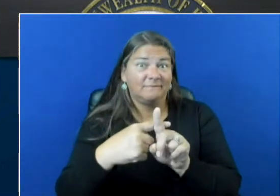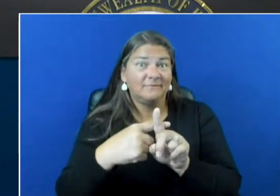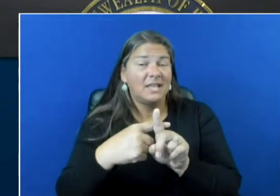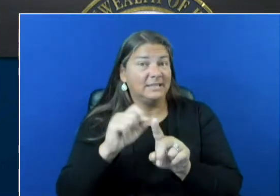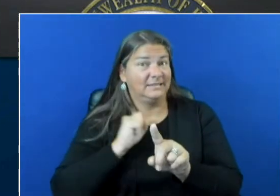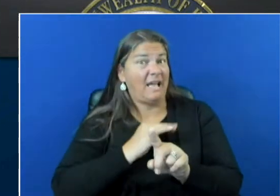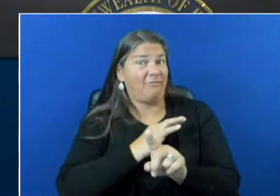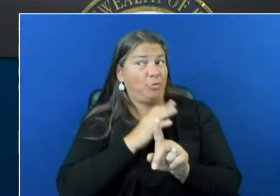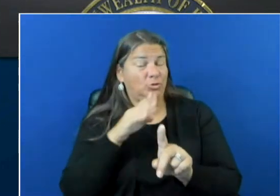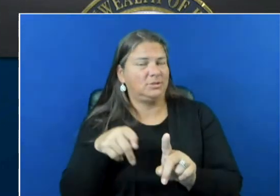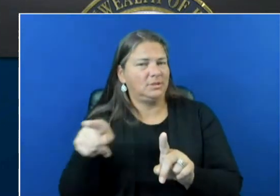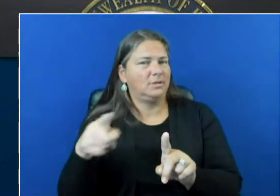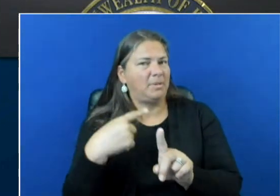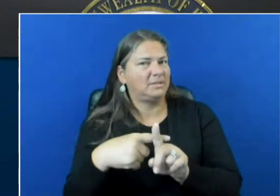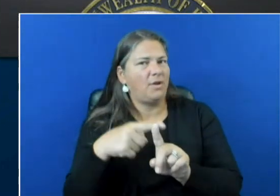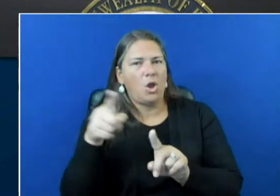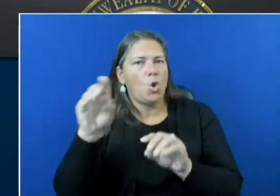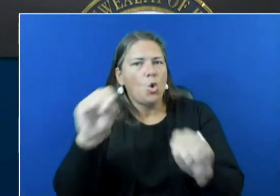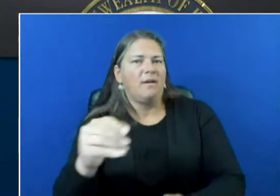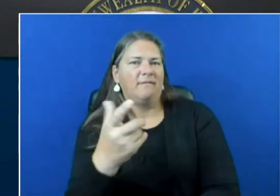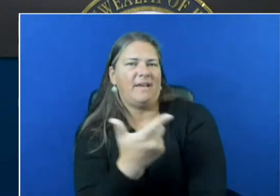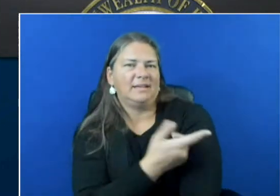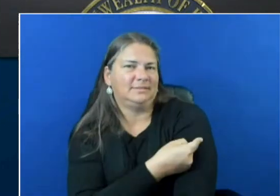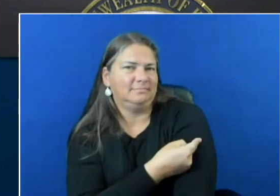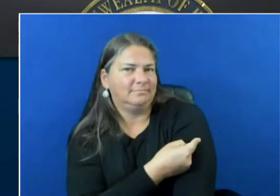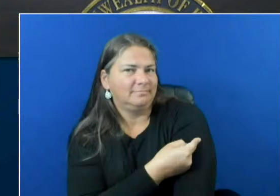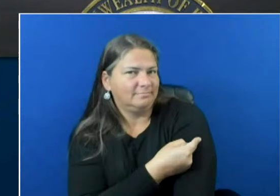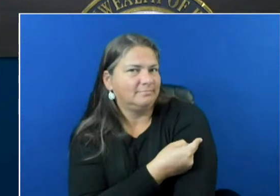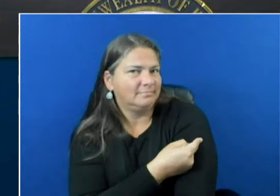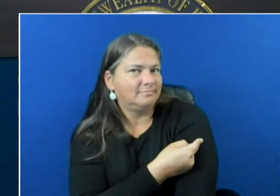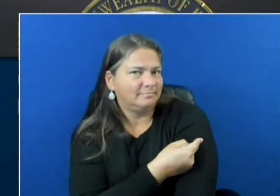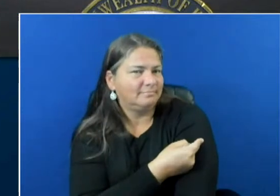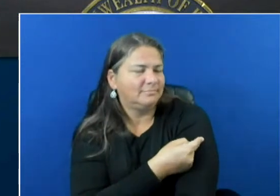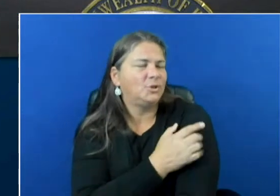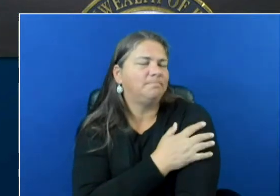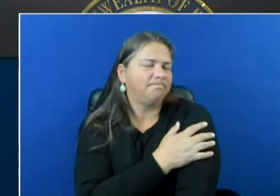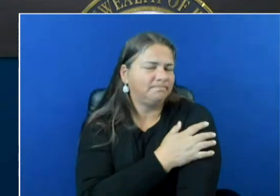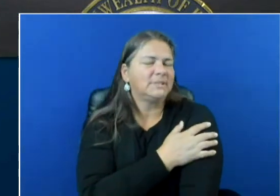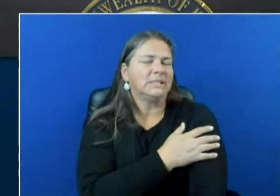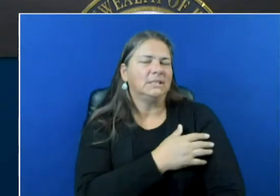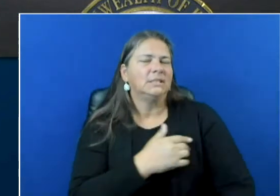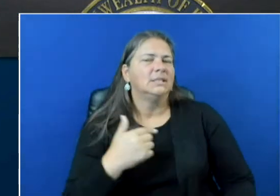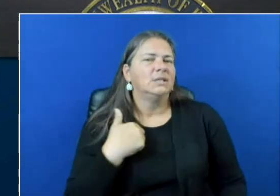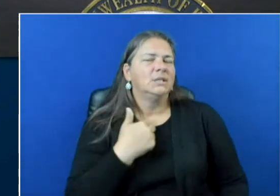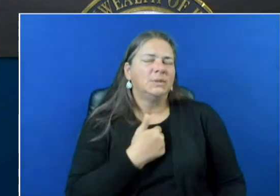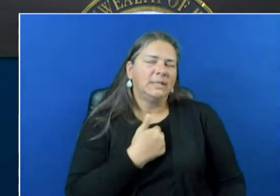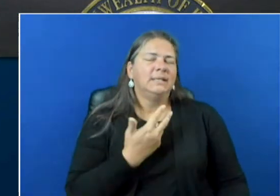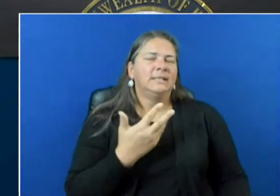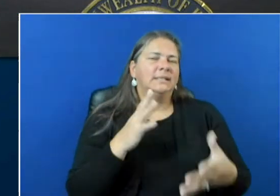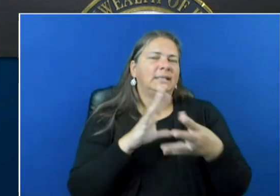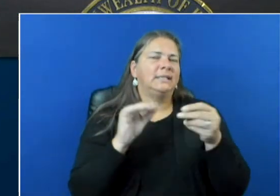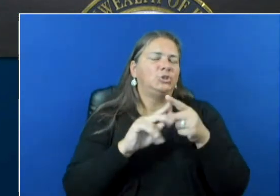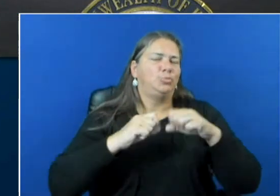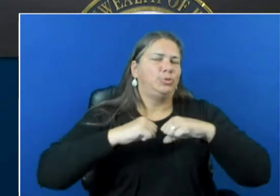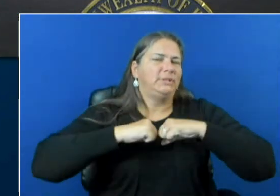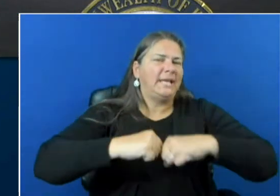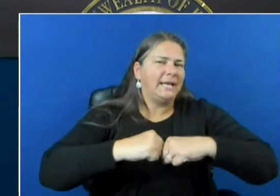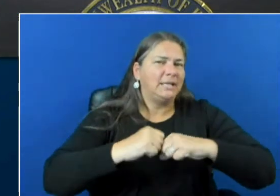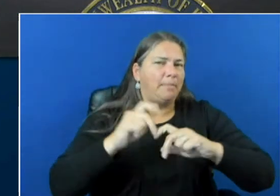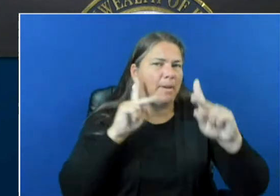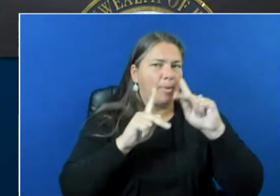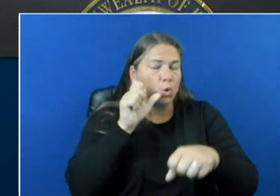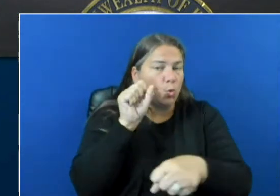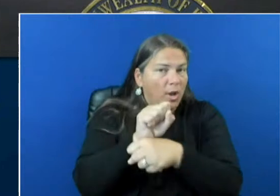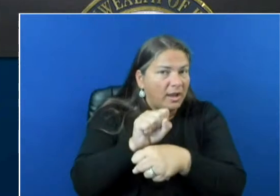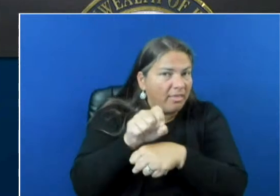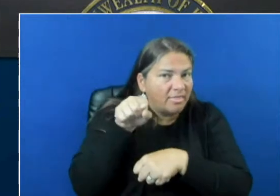who was unvaccinated. So we're going to talk about what we can do to protect not only the folks who work in these facilities,